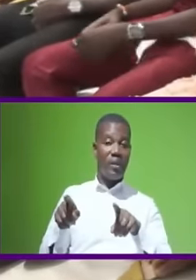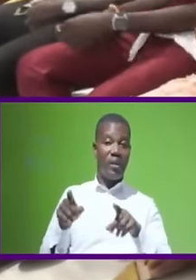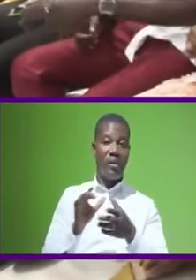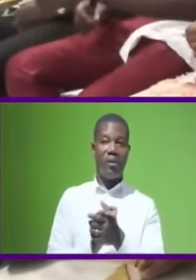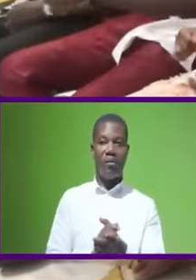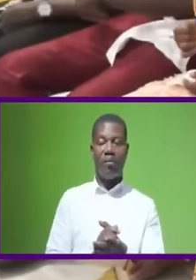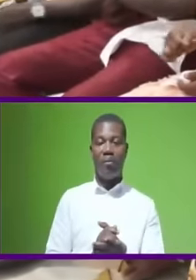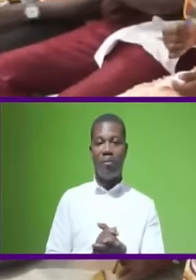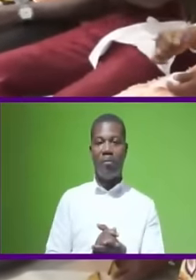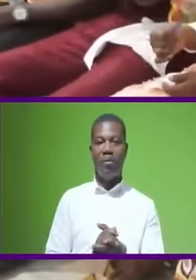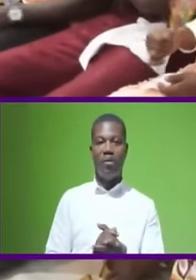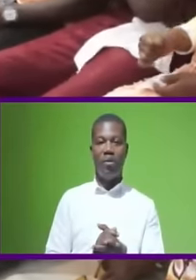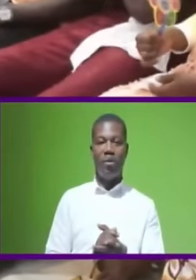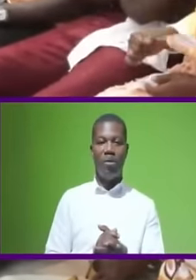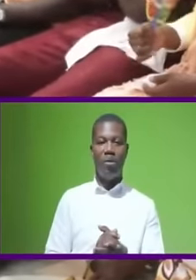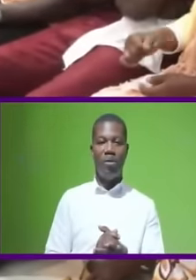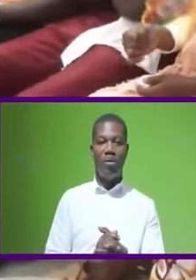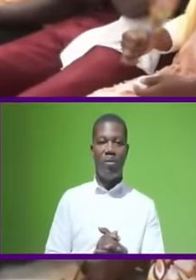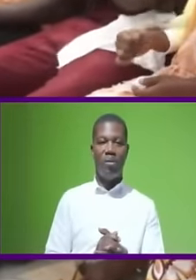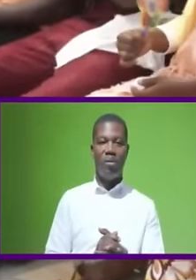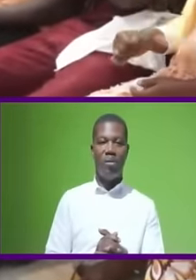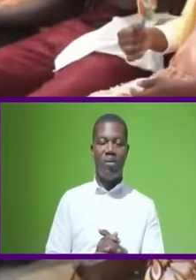mi.